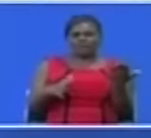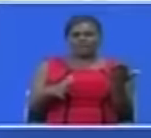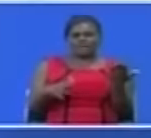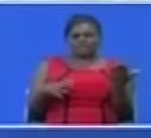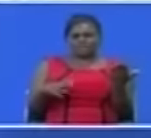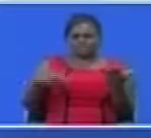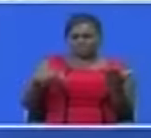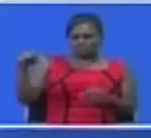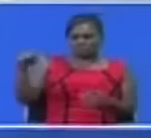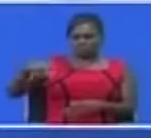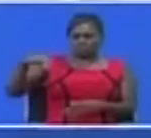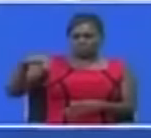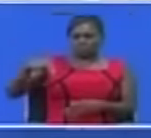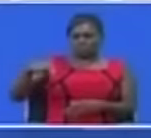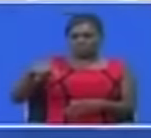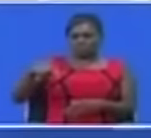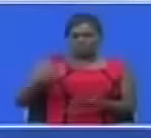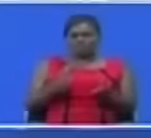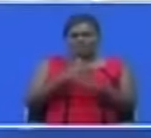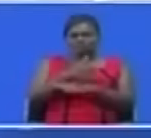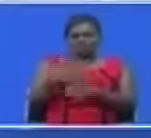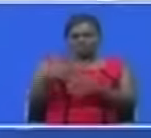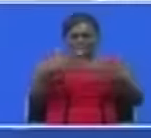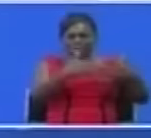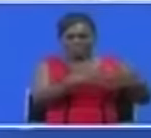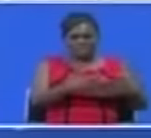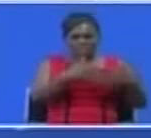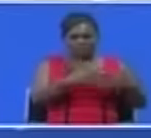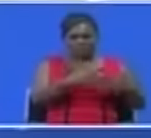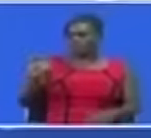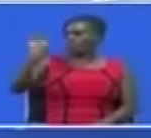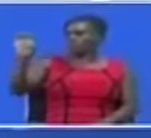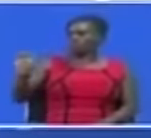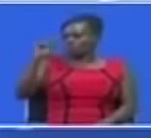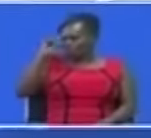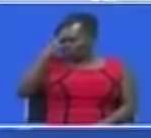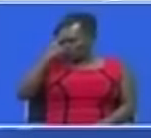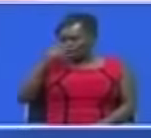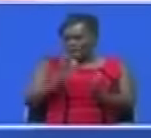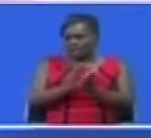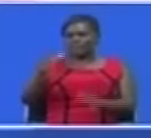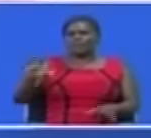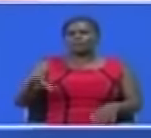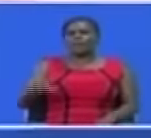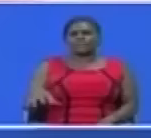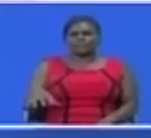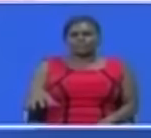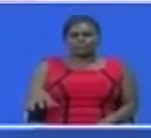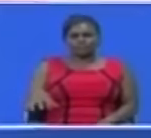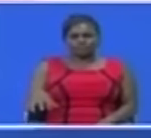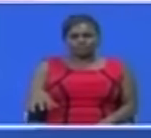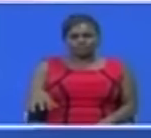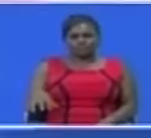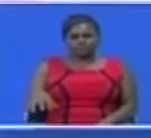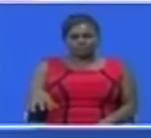popular blends available in grocery stores across the United States, Europe, Asia, and other markets. We get the samples